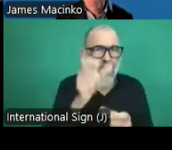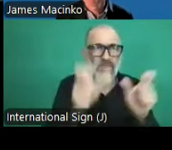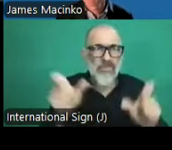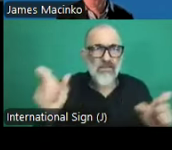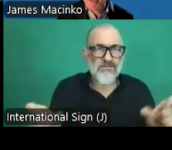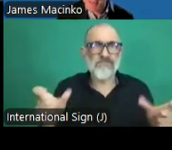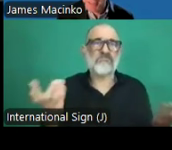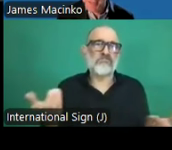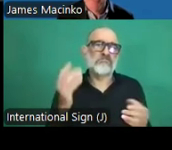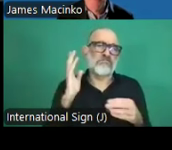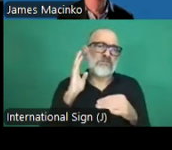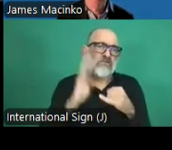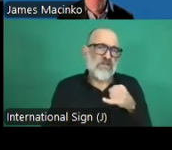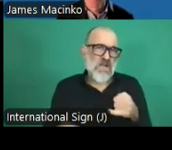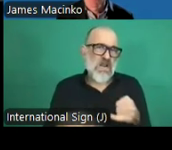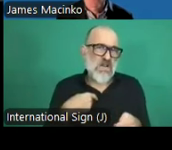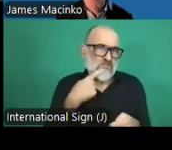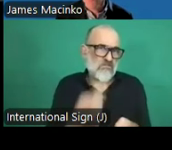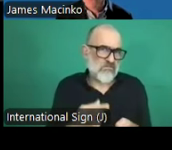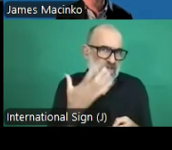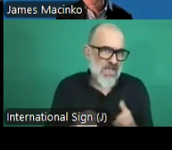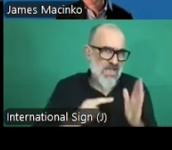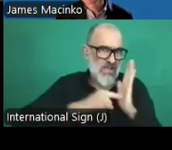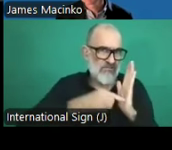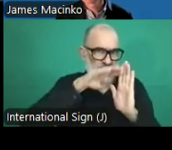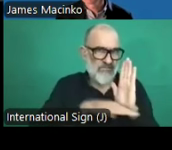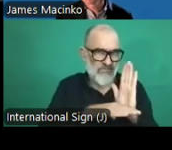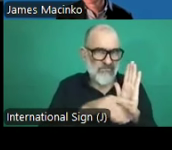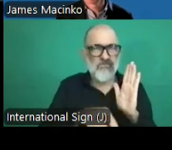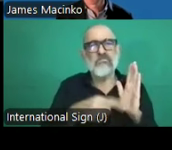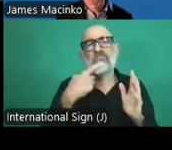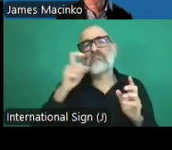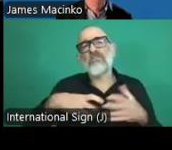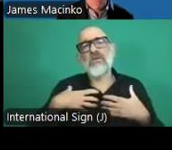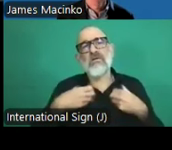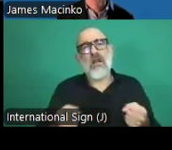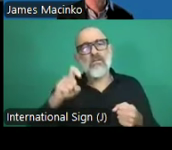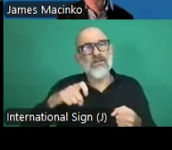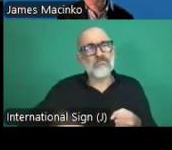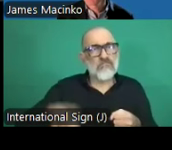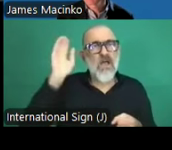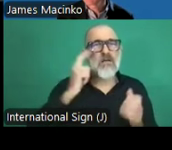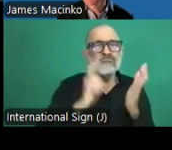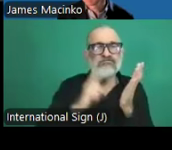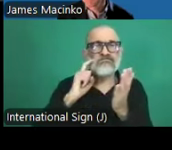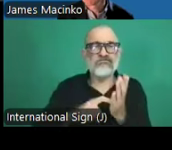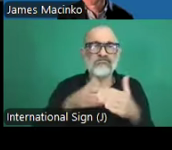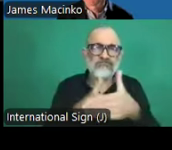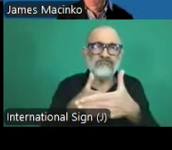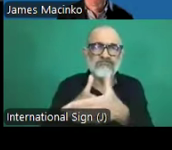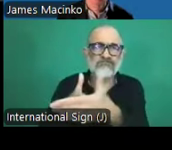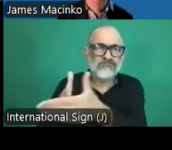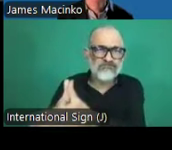from getting the care that they need. While all of these indicators are really important, there are also things that they leave